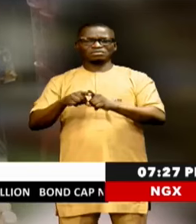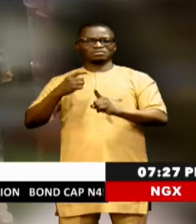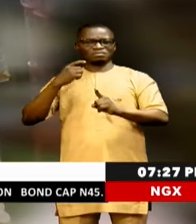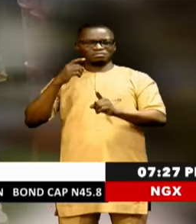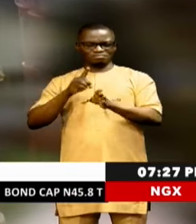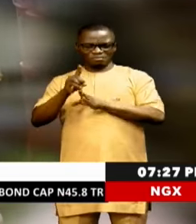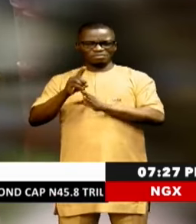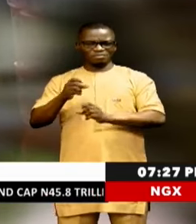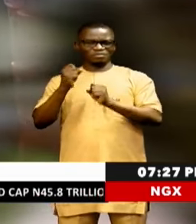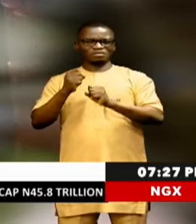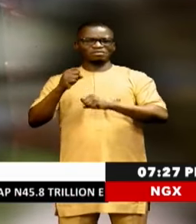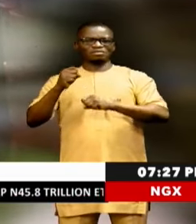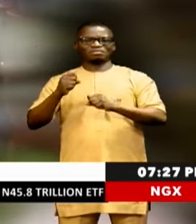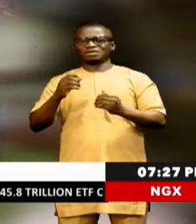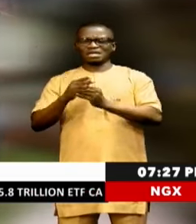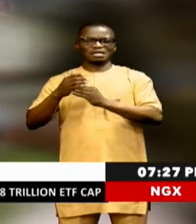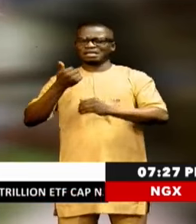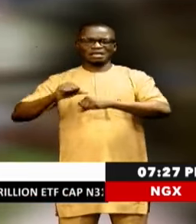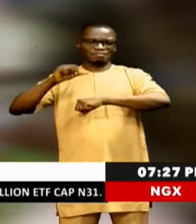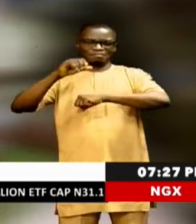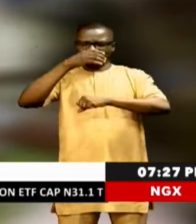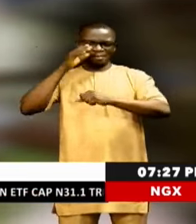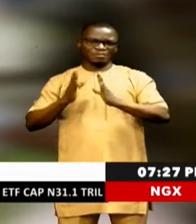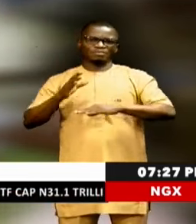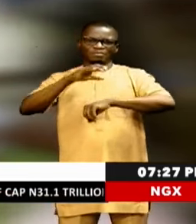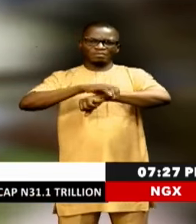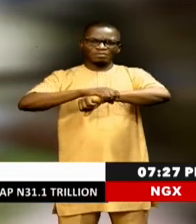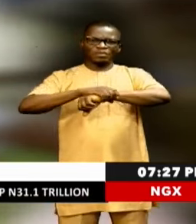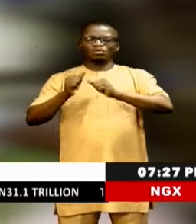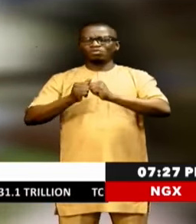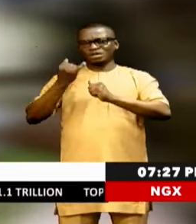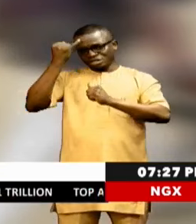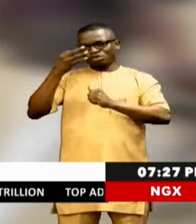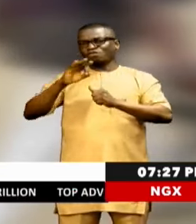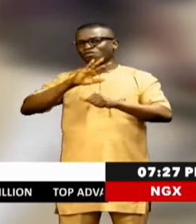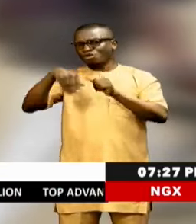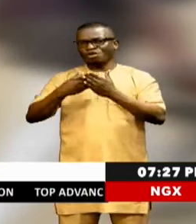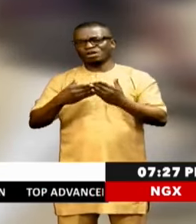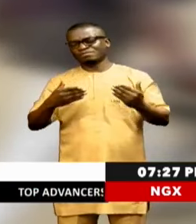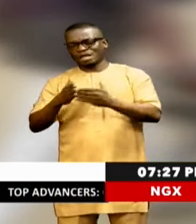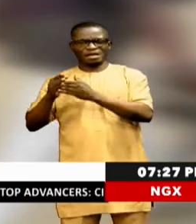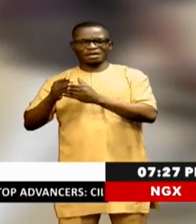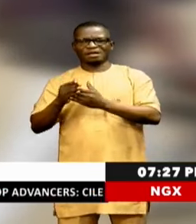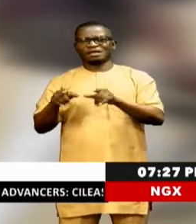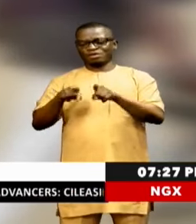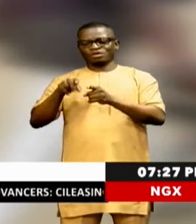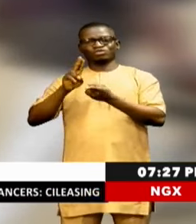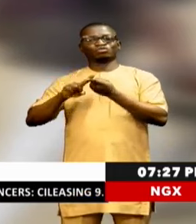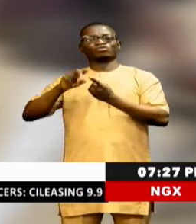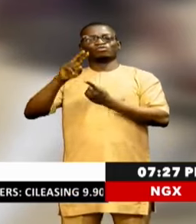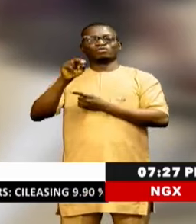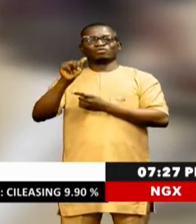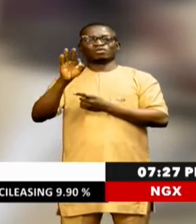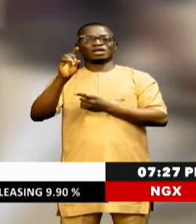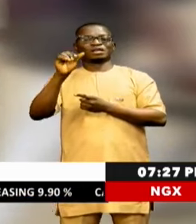action against the culprits and initiate the destruction of all violative items according to NAFDAC extant